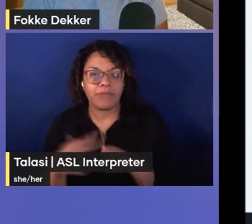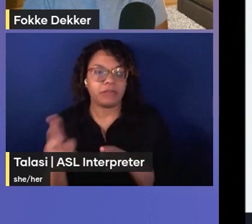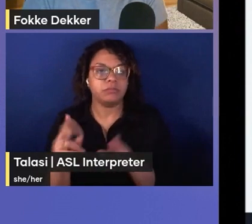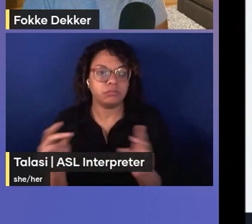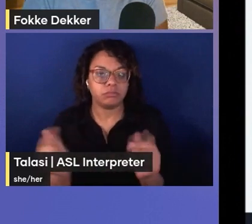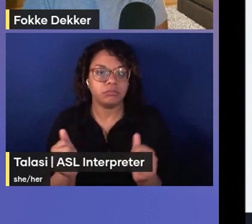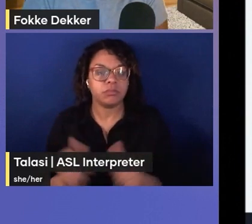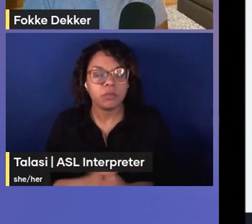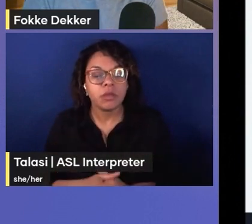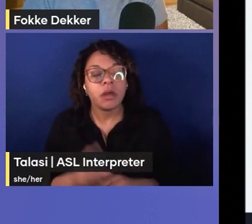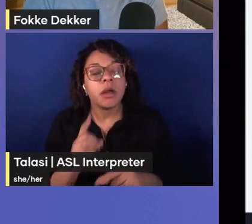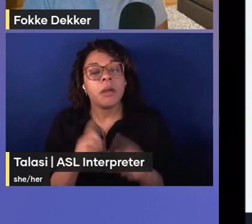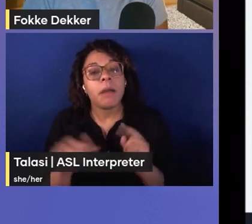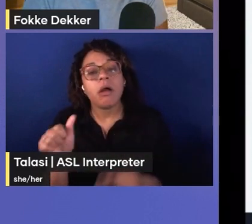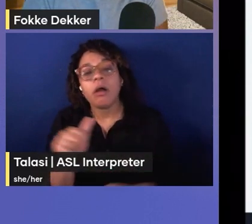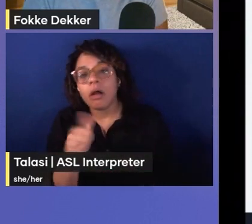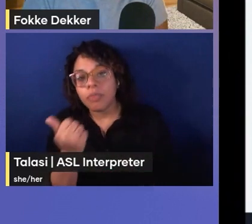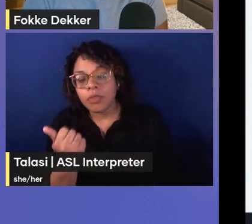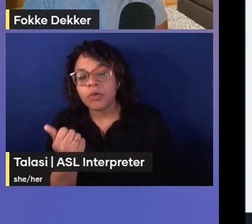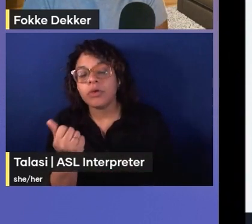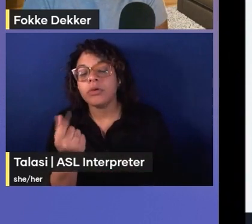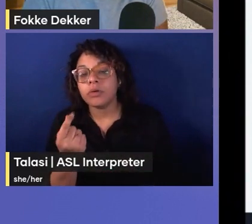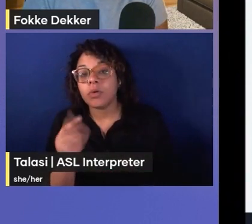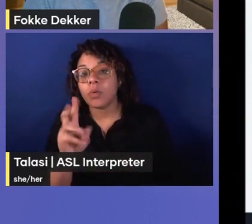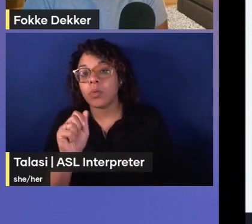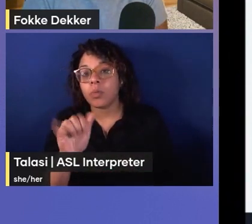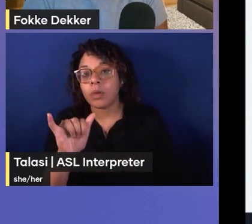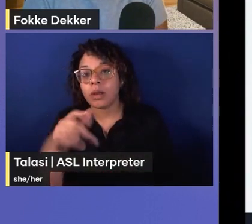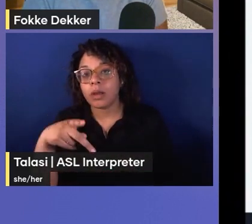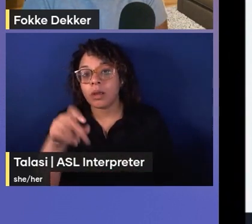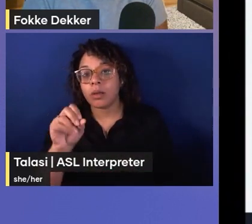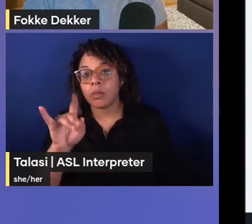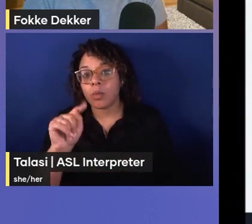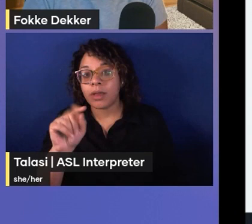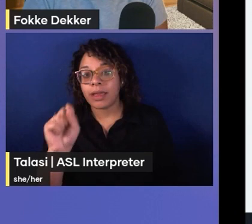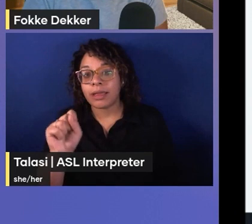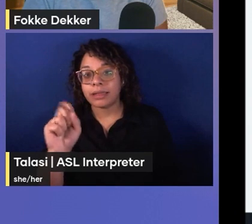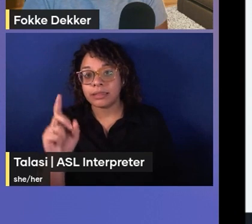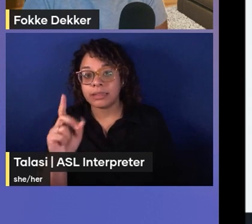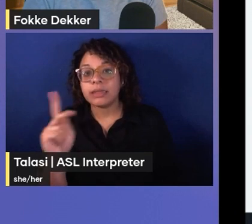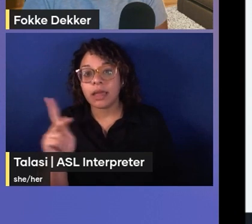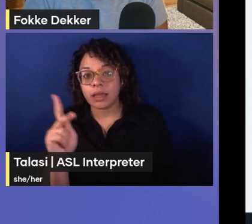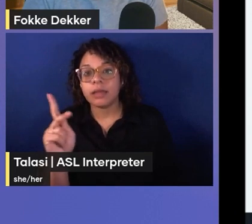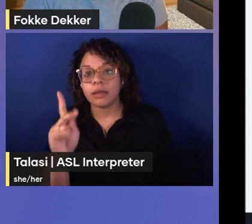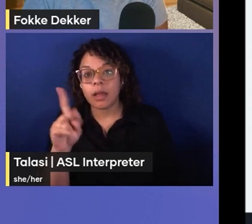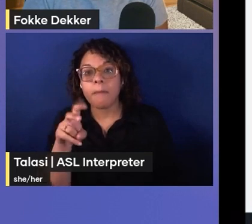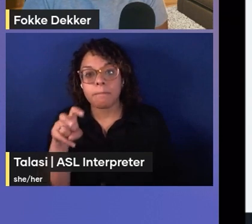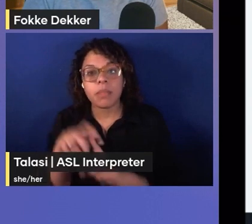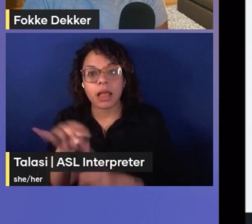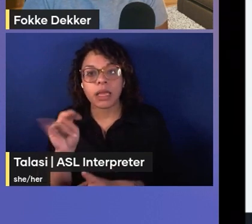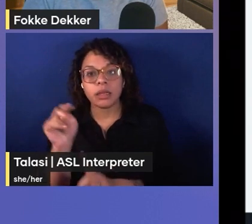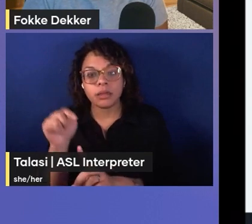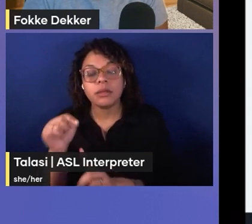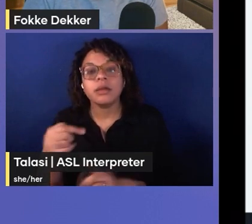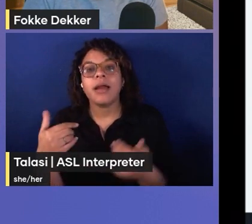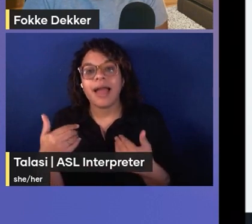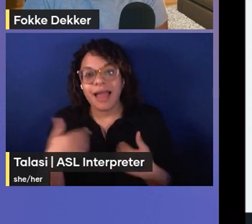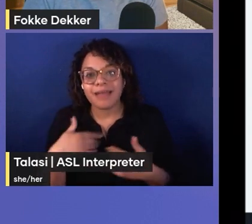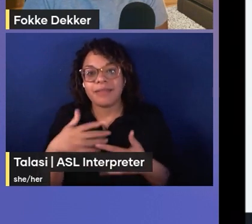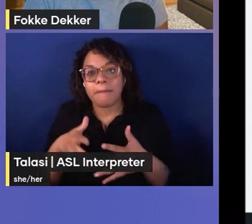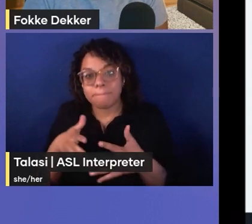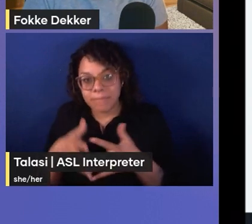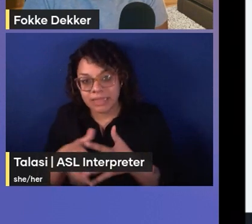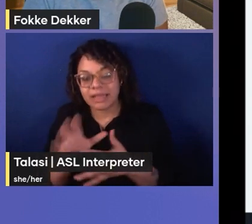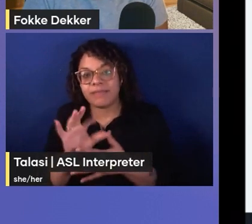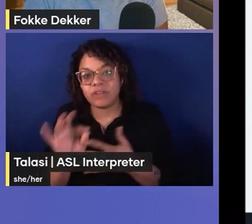But one of the other things is that Waypoint, the Waypoint SDK, the plugin, has a built-in feature